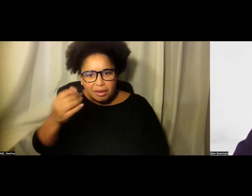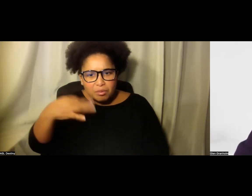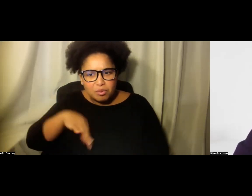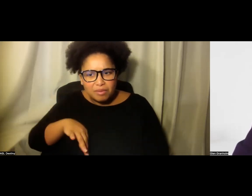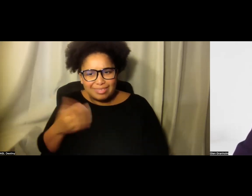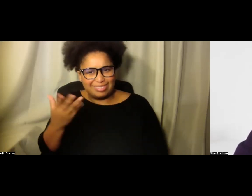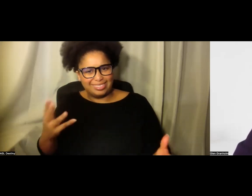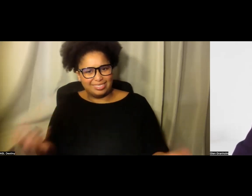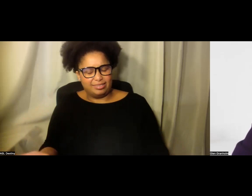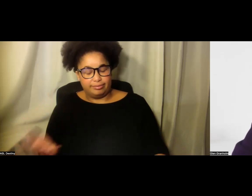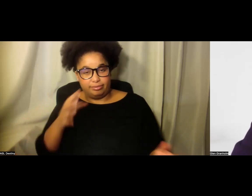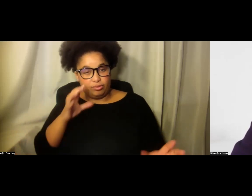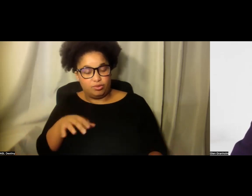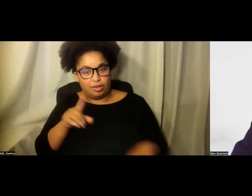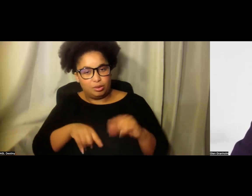One,